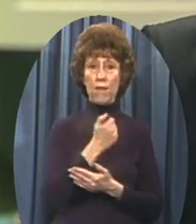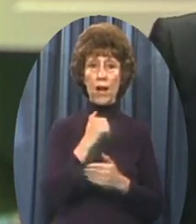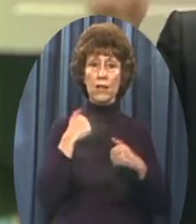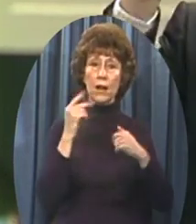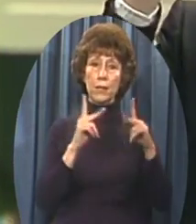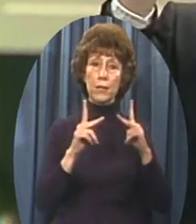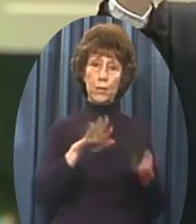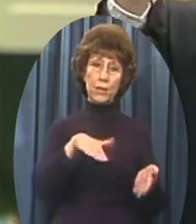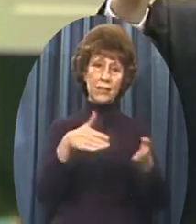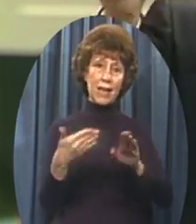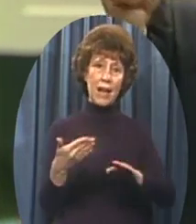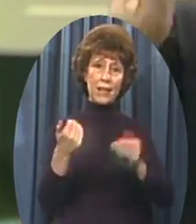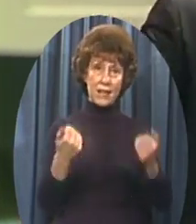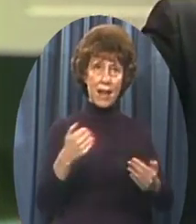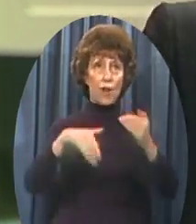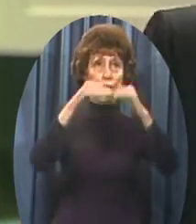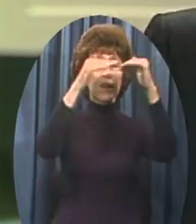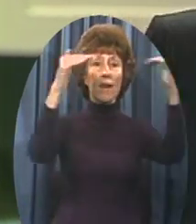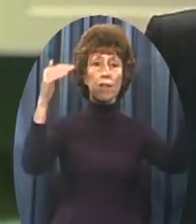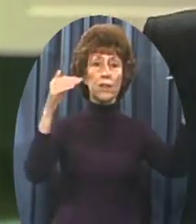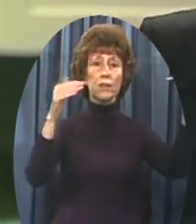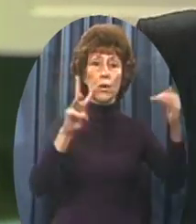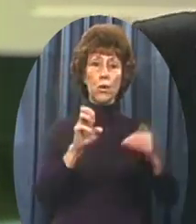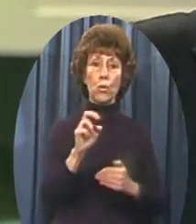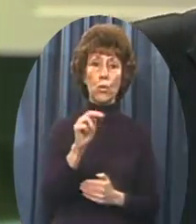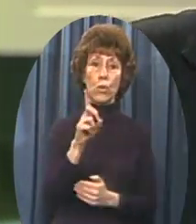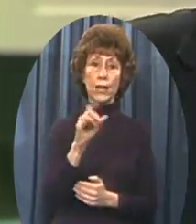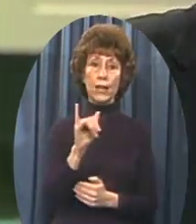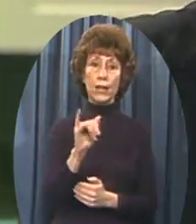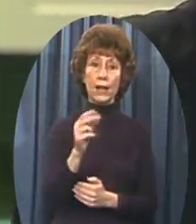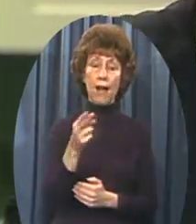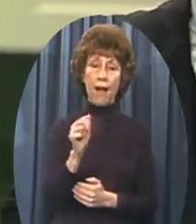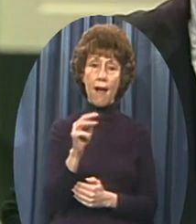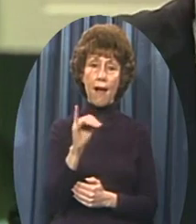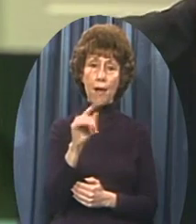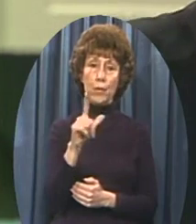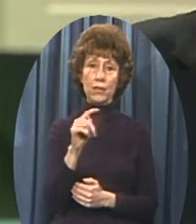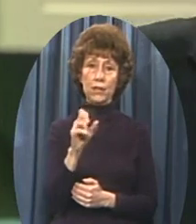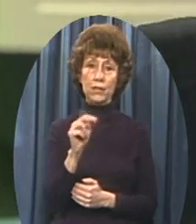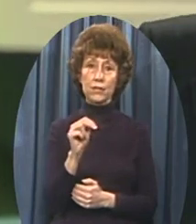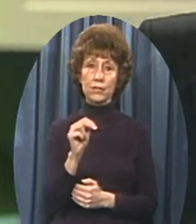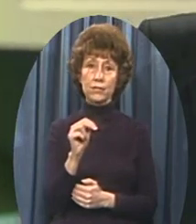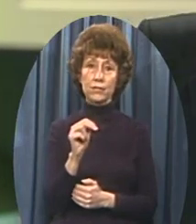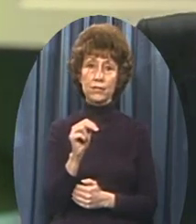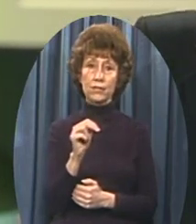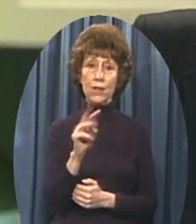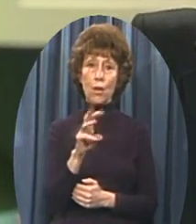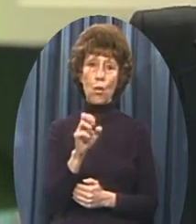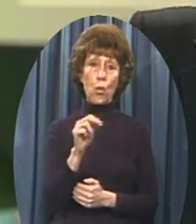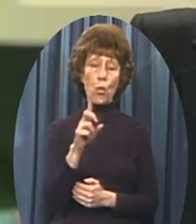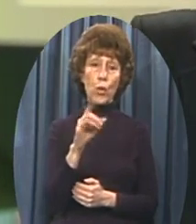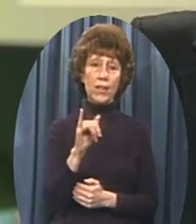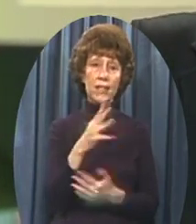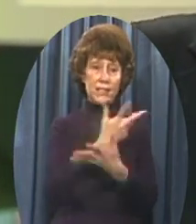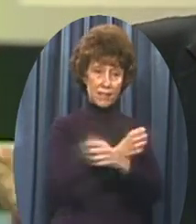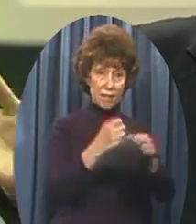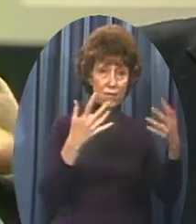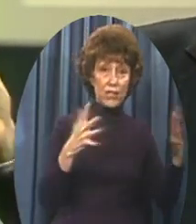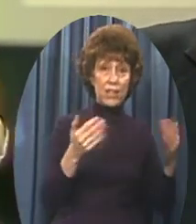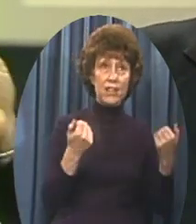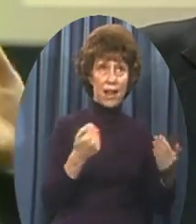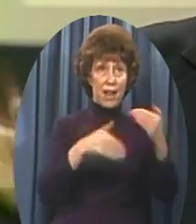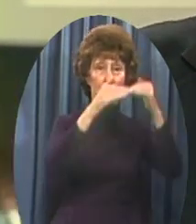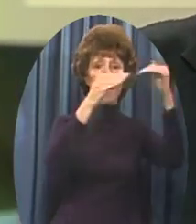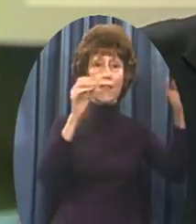here, as were her mother and daddy and brother. That doesn't stop the tears from flowing, but thank God